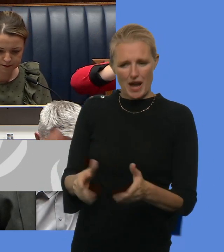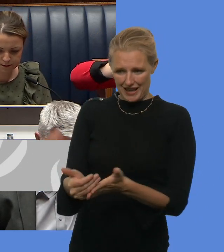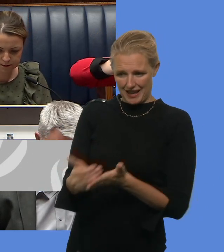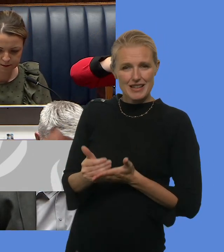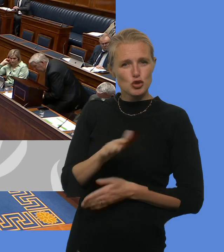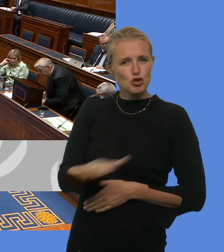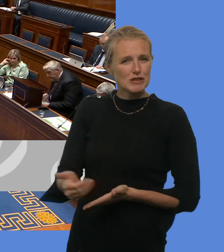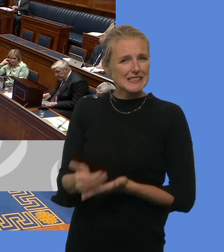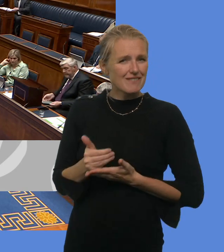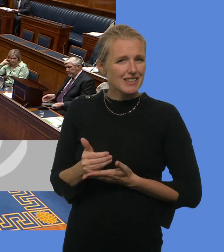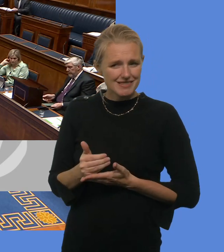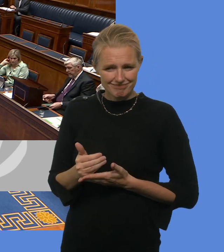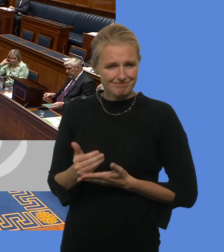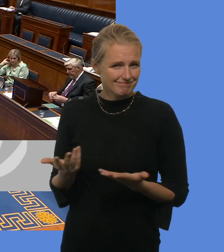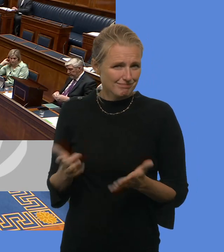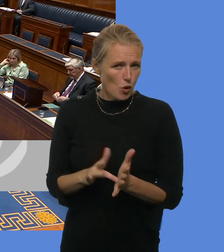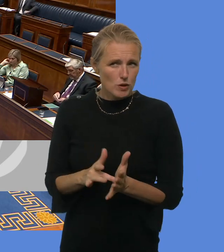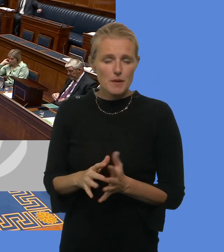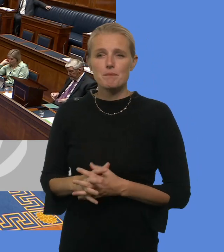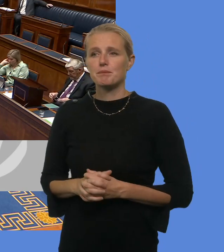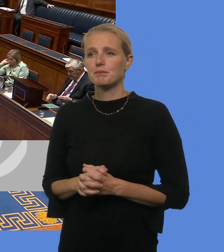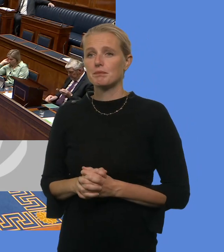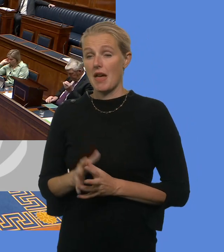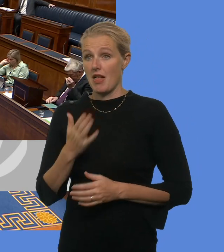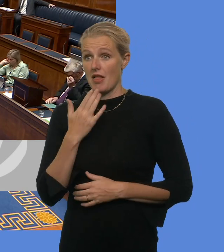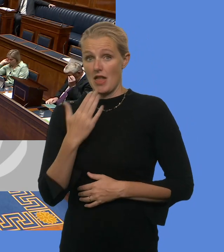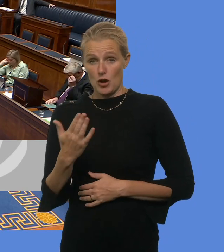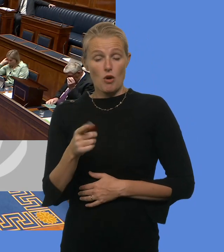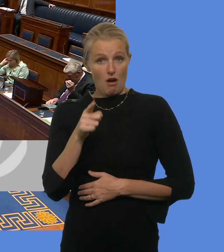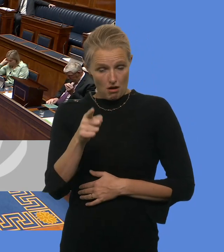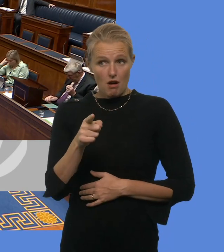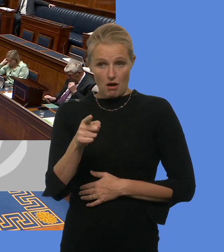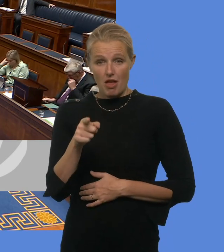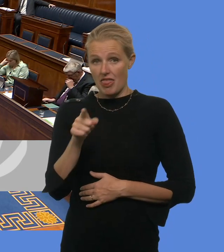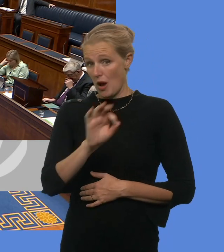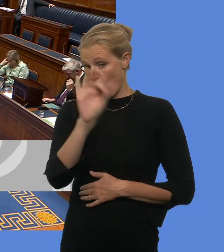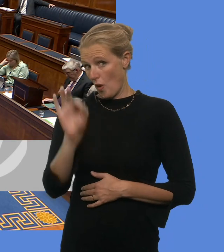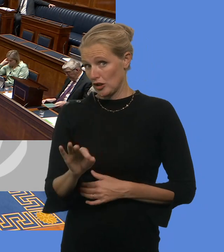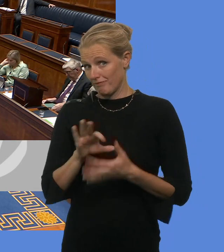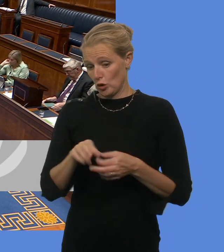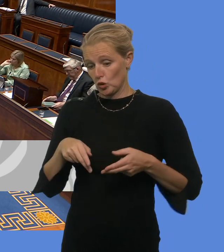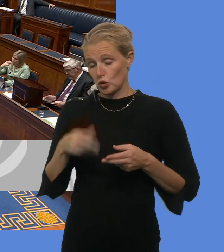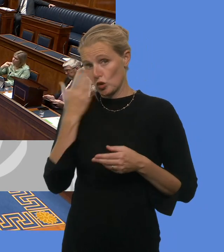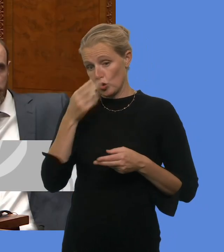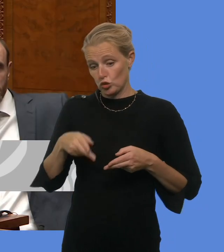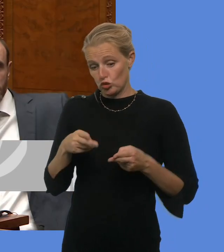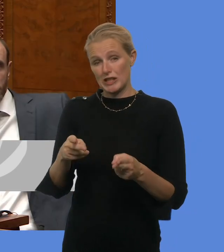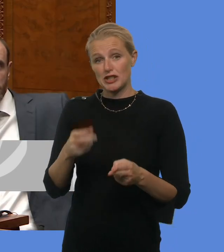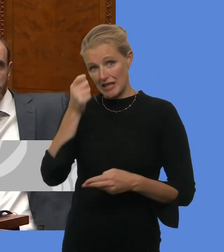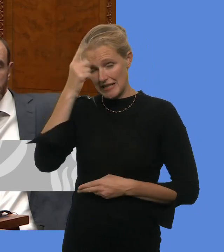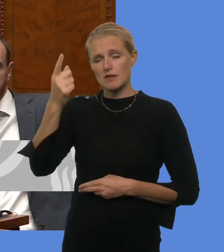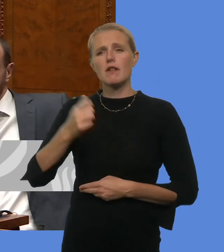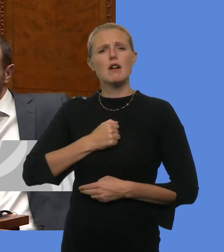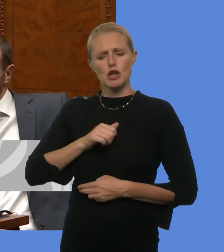around it. Matthew Till. Thank you, Mr. Speaker. And just following on that exact same theme, Mr. Sheehan has raised the School Streets Initiative. My constituency in